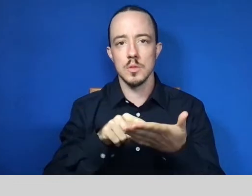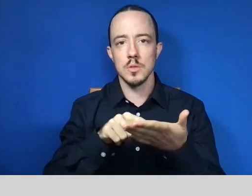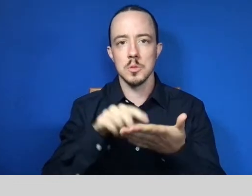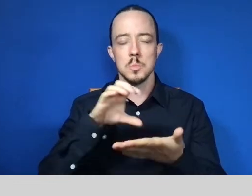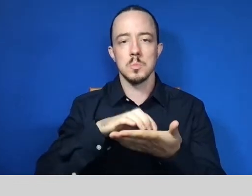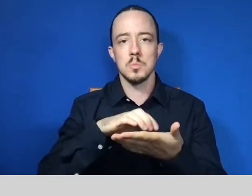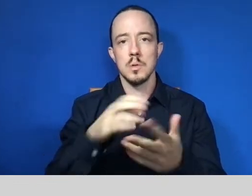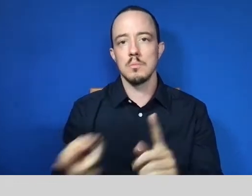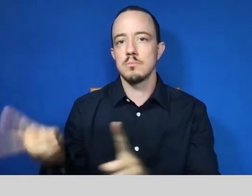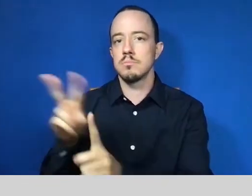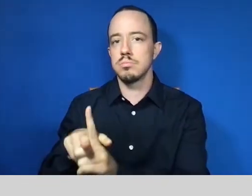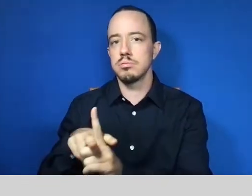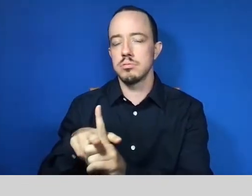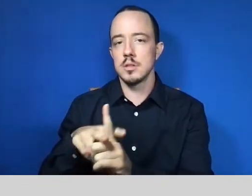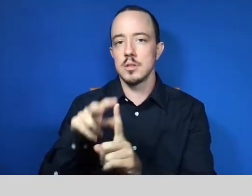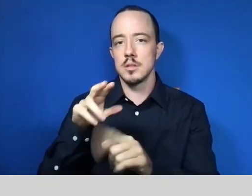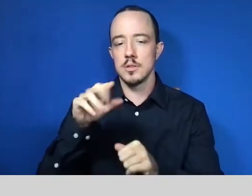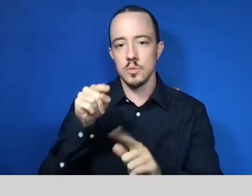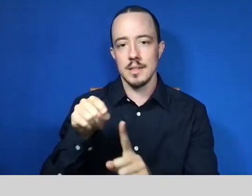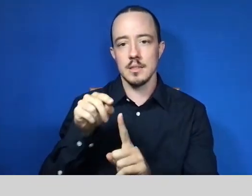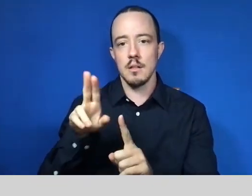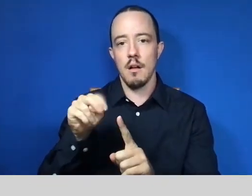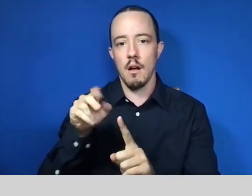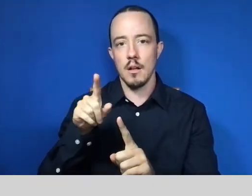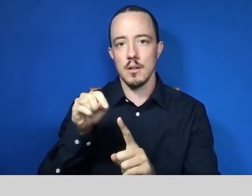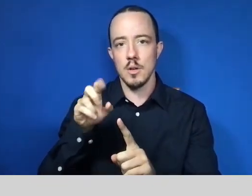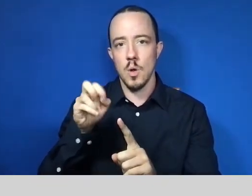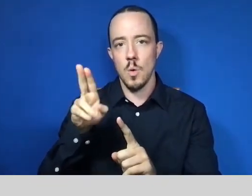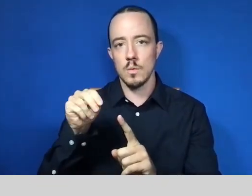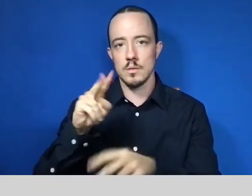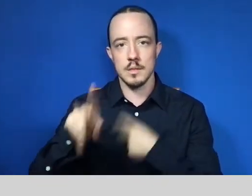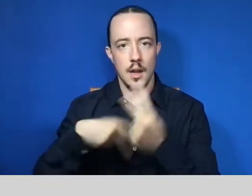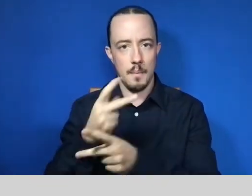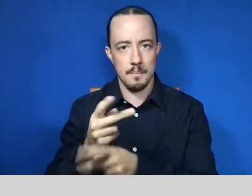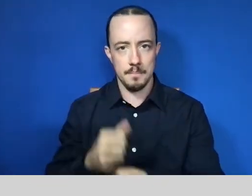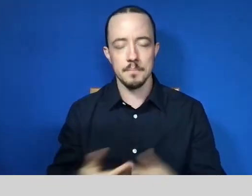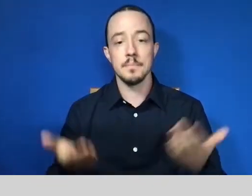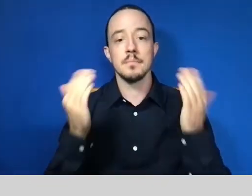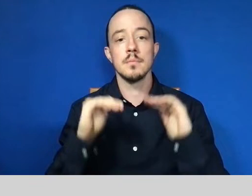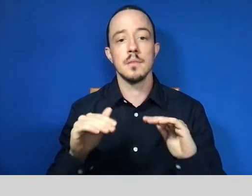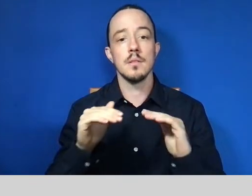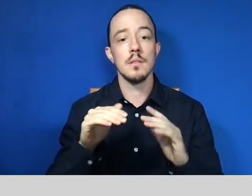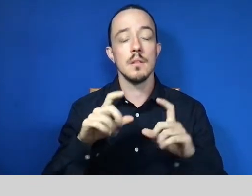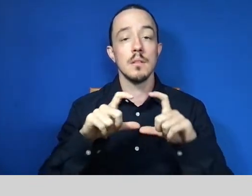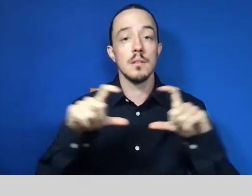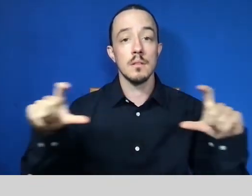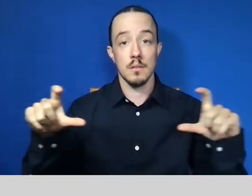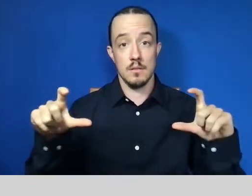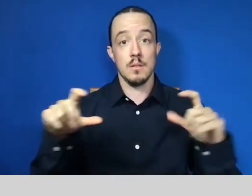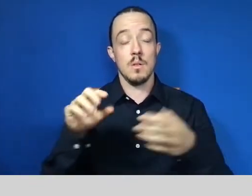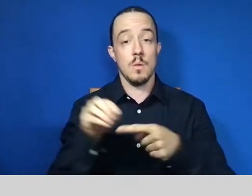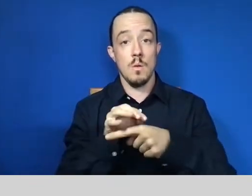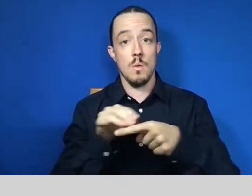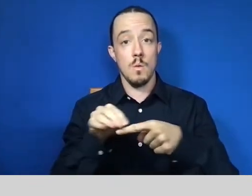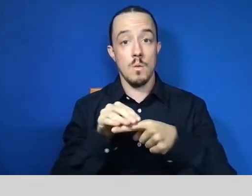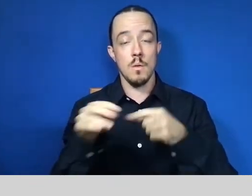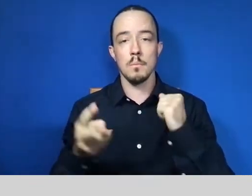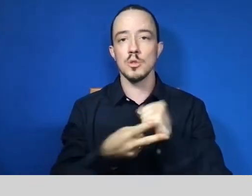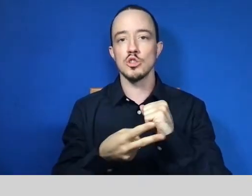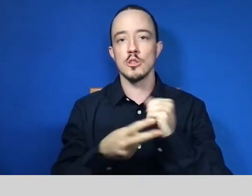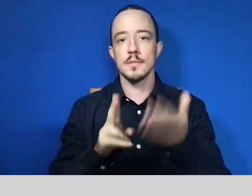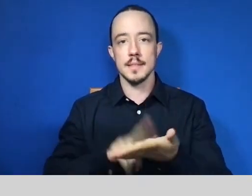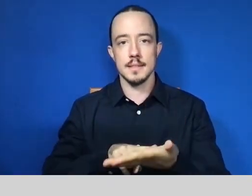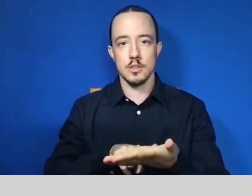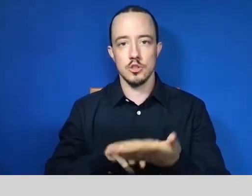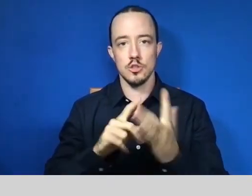passed value to the enum type. Next, there is a piece of code that preserves the signature.